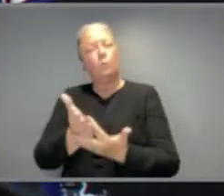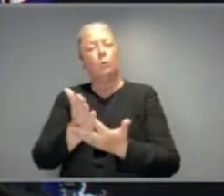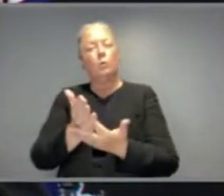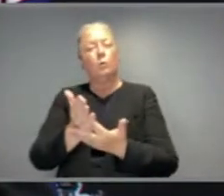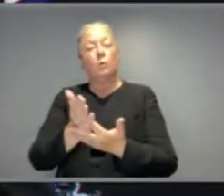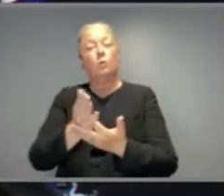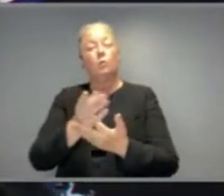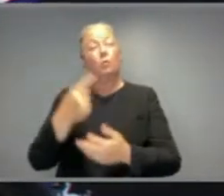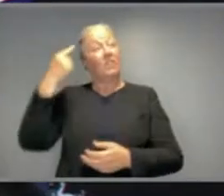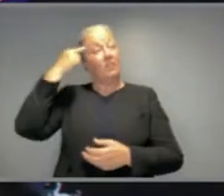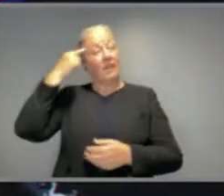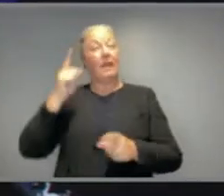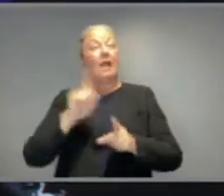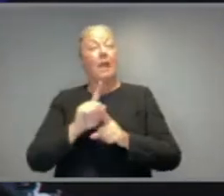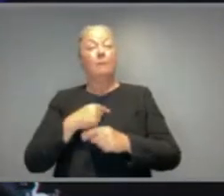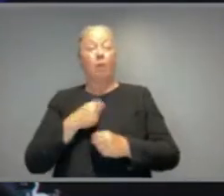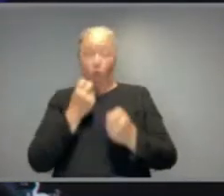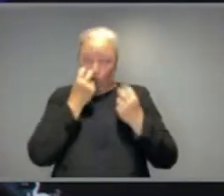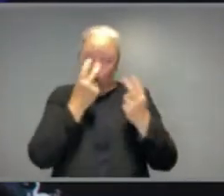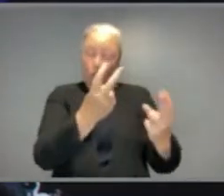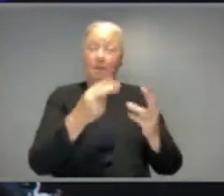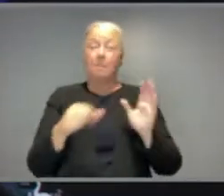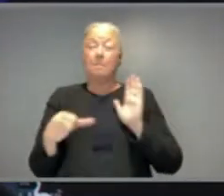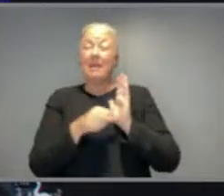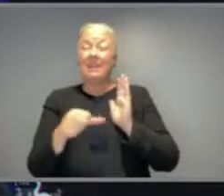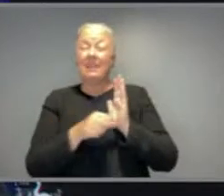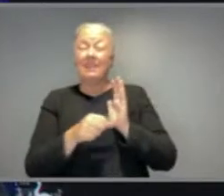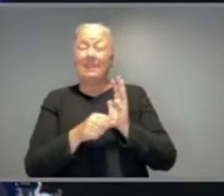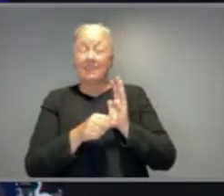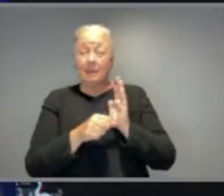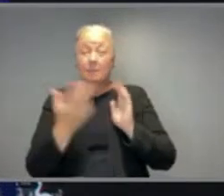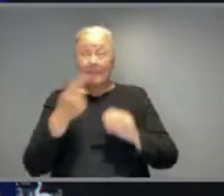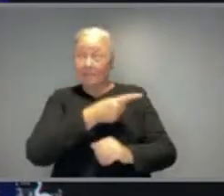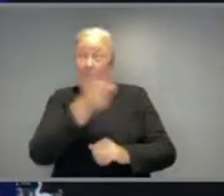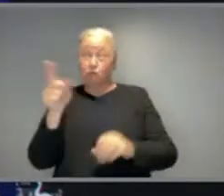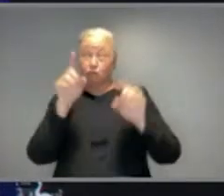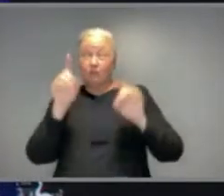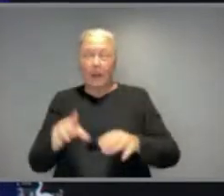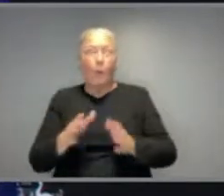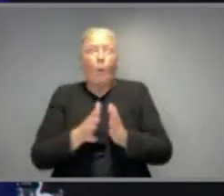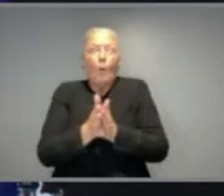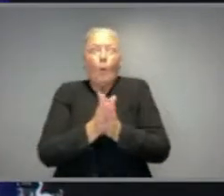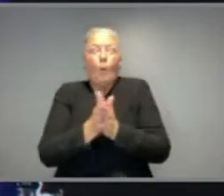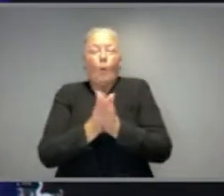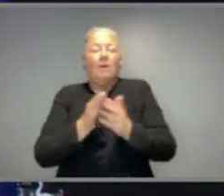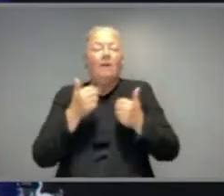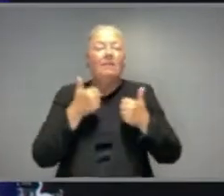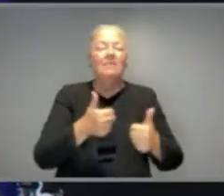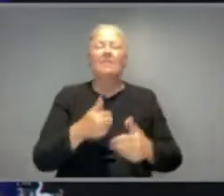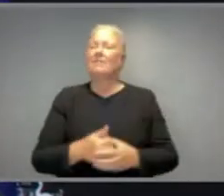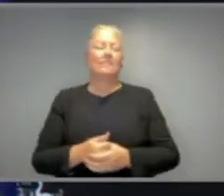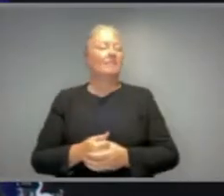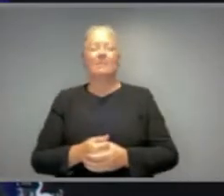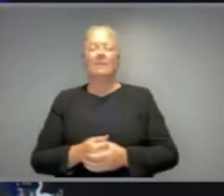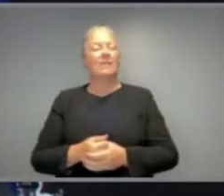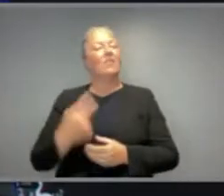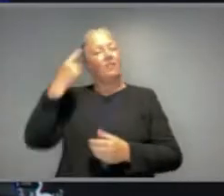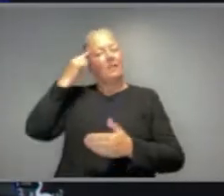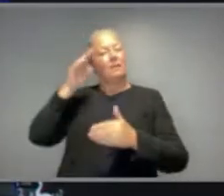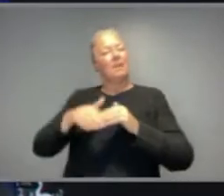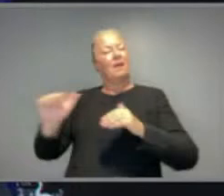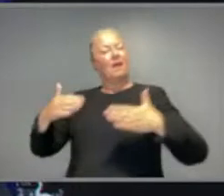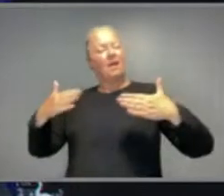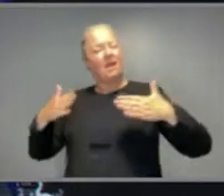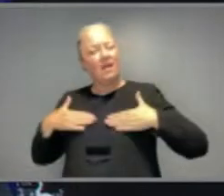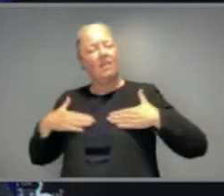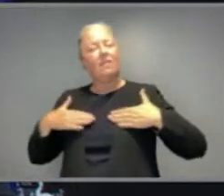don't think, is what would motivate an Australian to do this. I think doing it for themselves, their family, their communities and for their